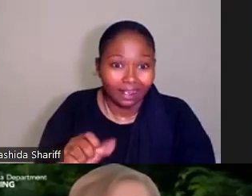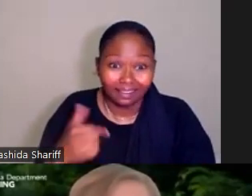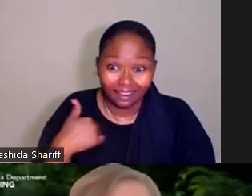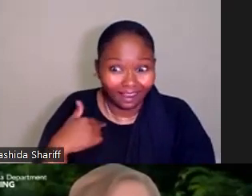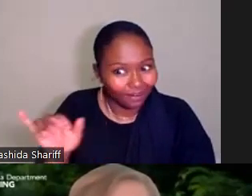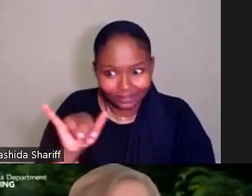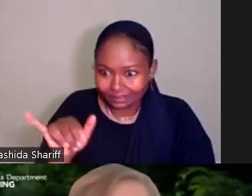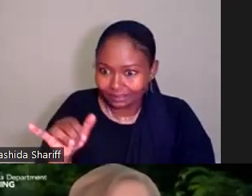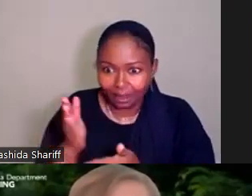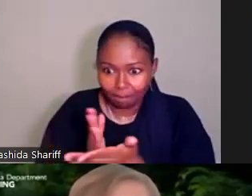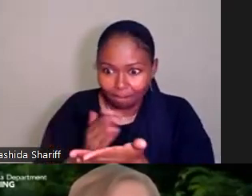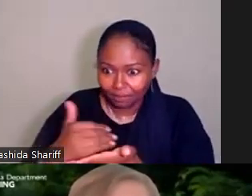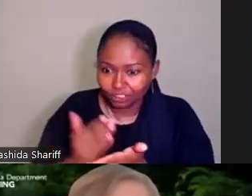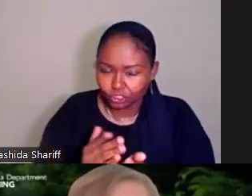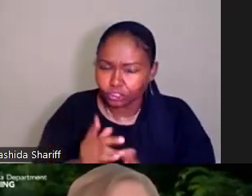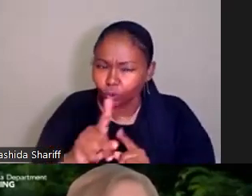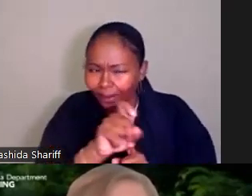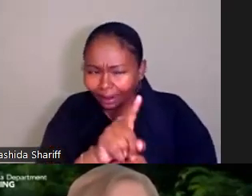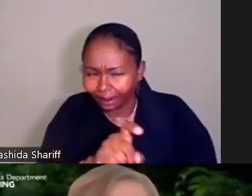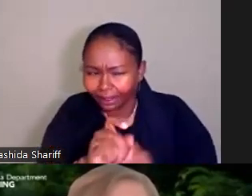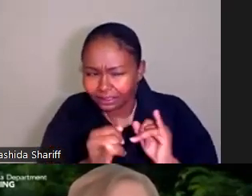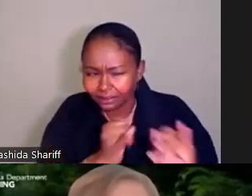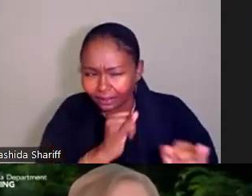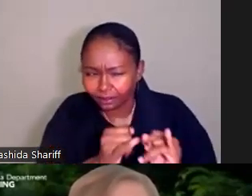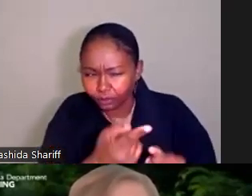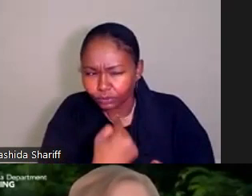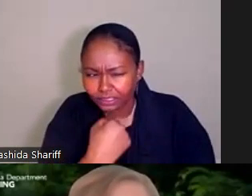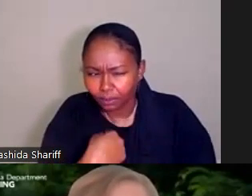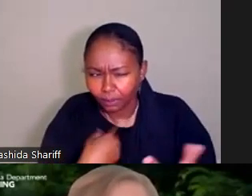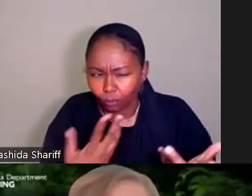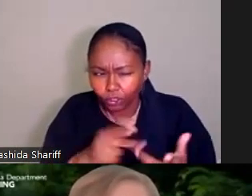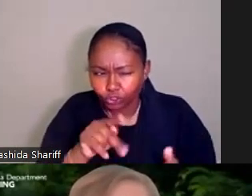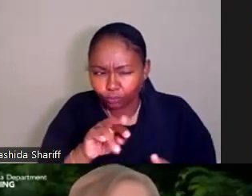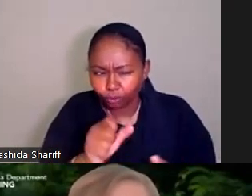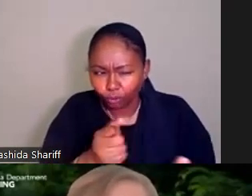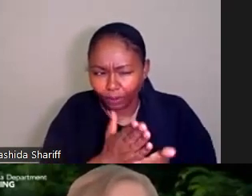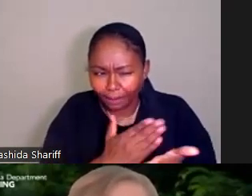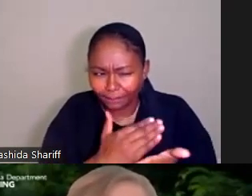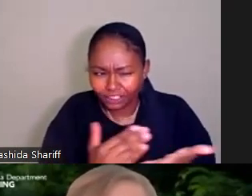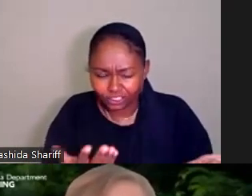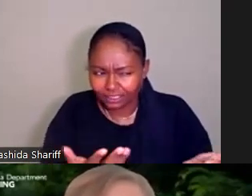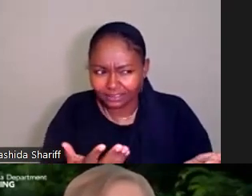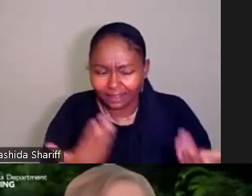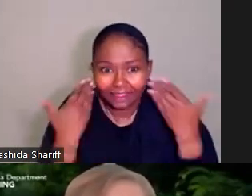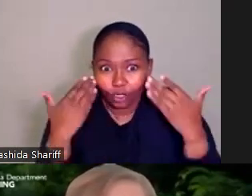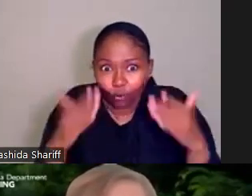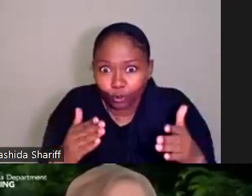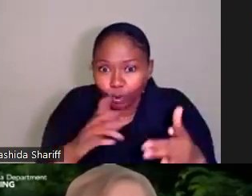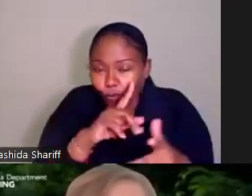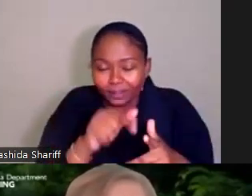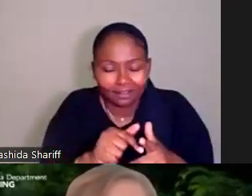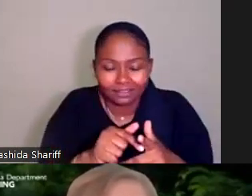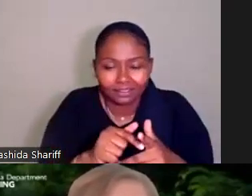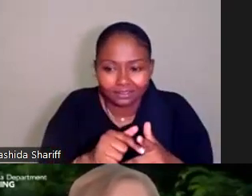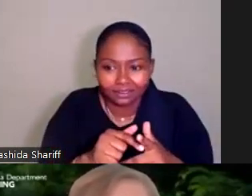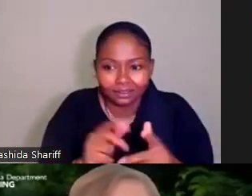interview, can you please tell me what your probate budget is? They literally can't answer that question because it's a combined budget. There was only